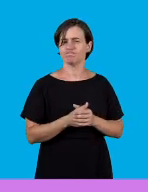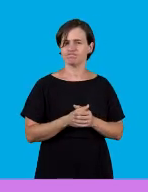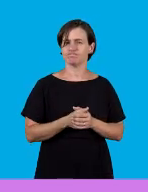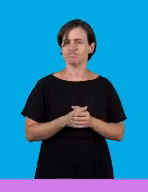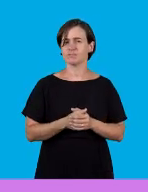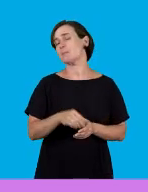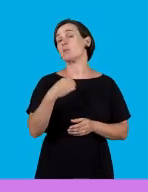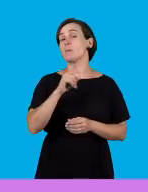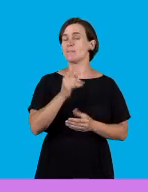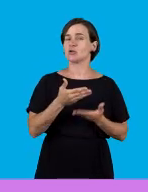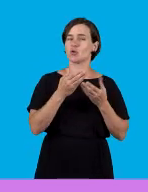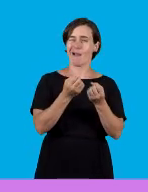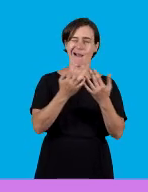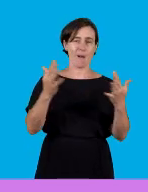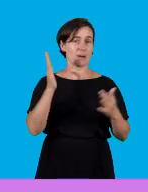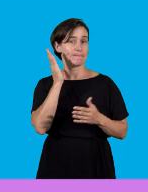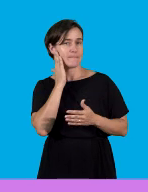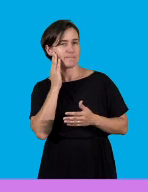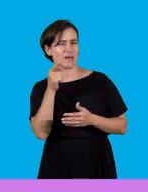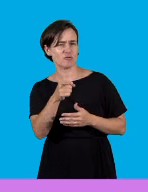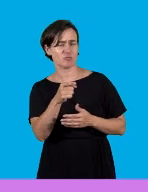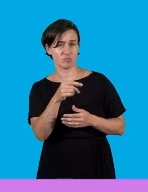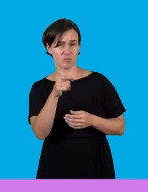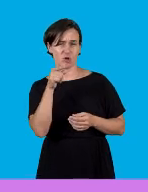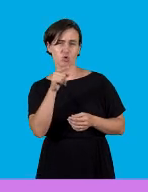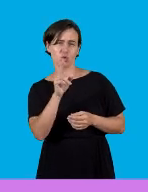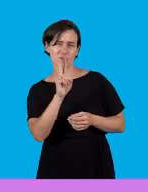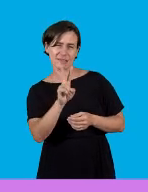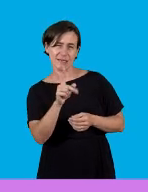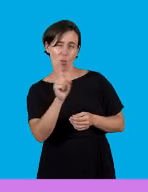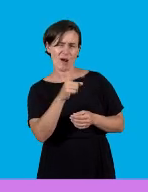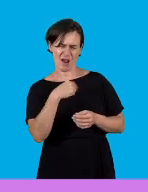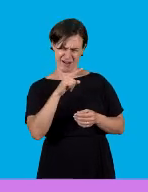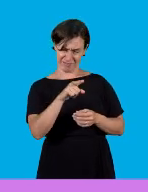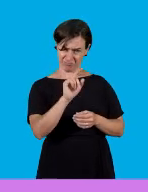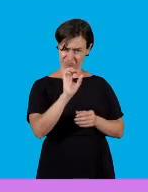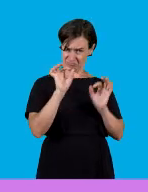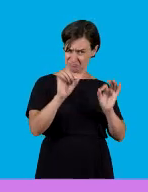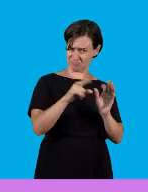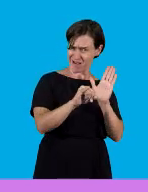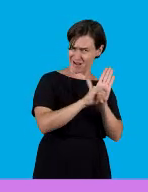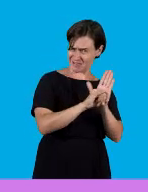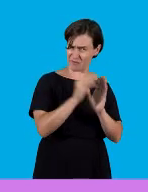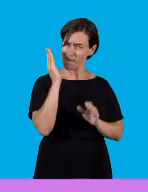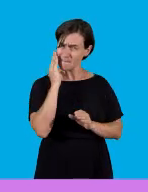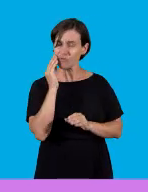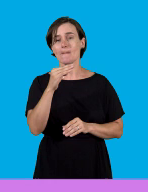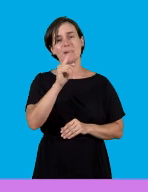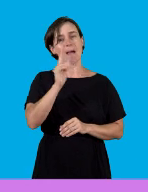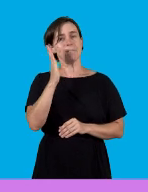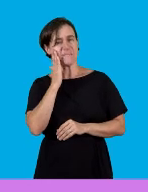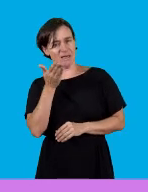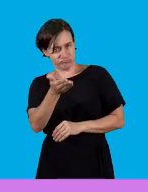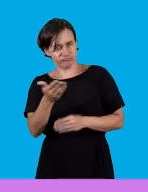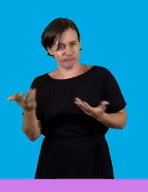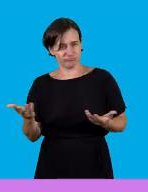indicate how many bedrooms are given there. How do we see a bedroom? The first thing that we check is, do we have a bed in that room? So when we check